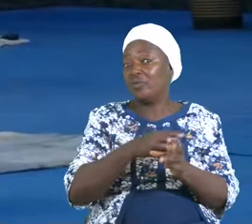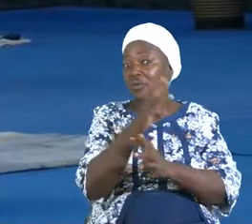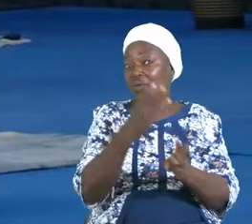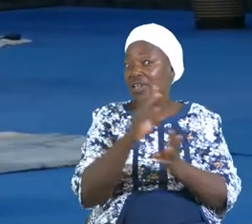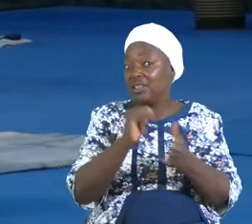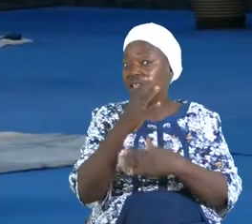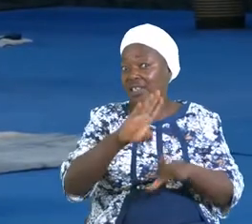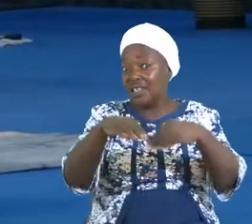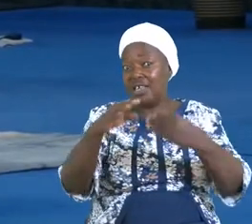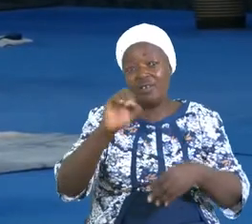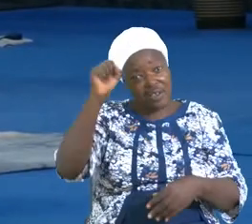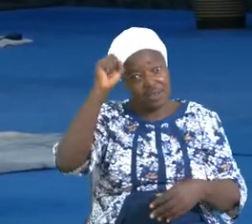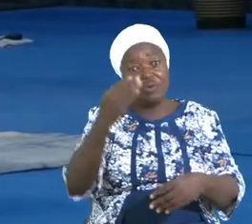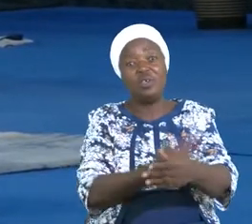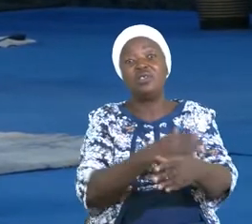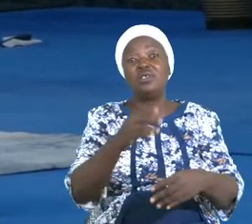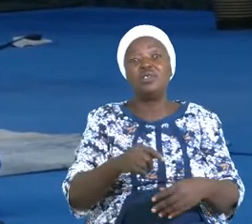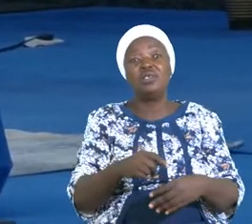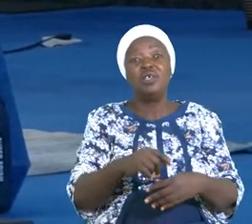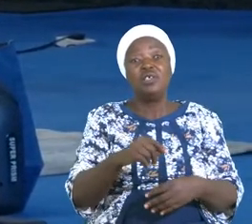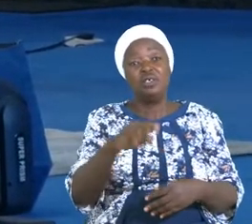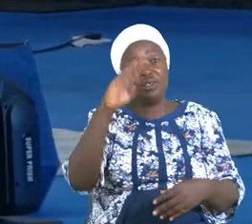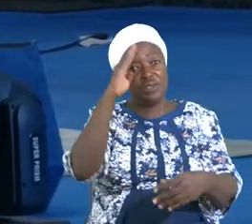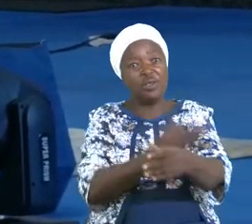gave his only begotten Son, that